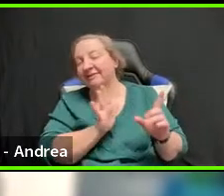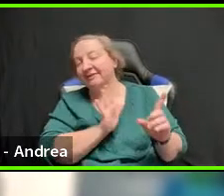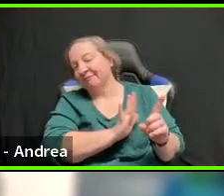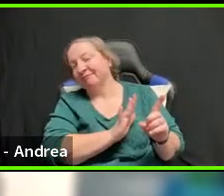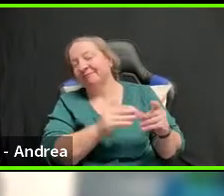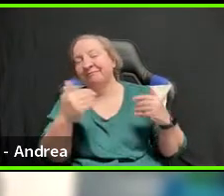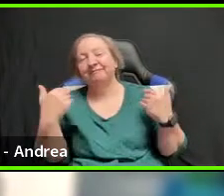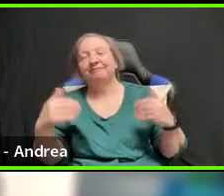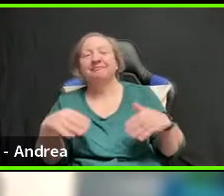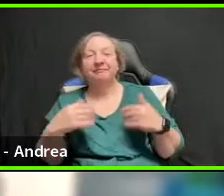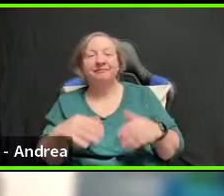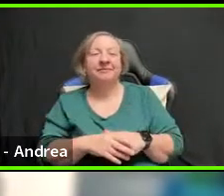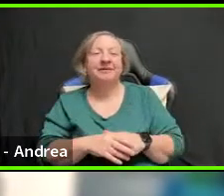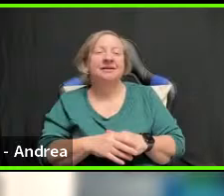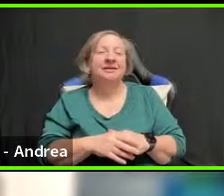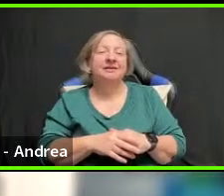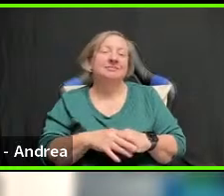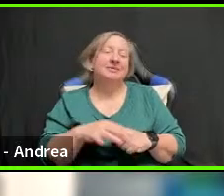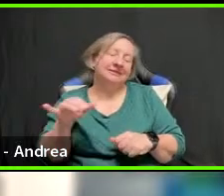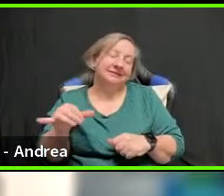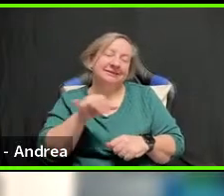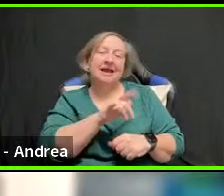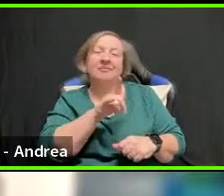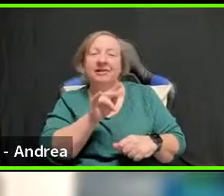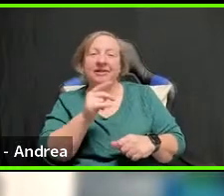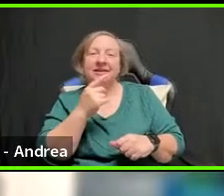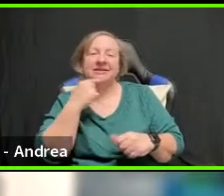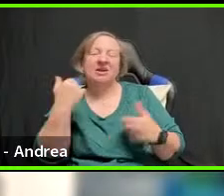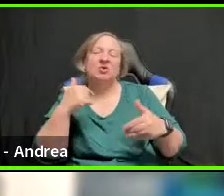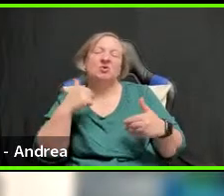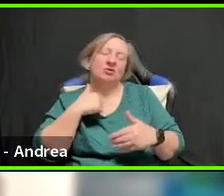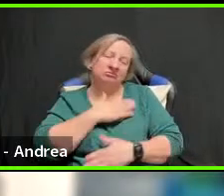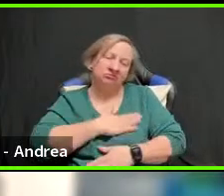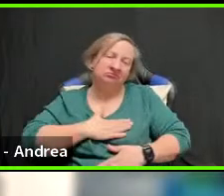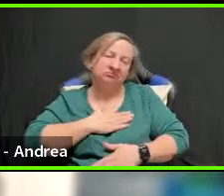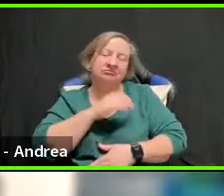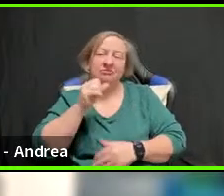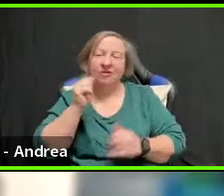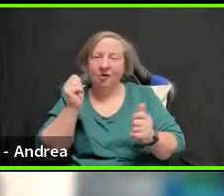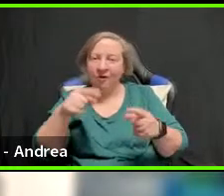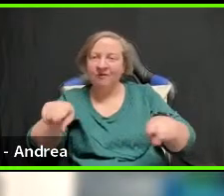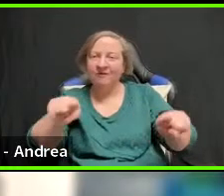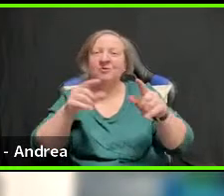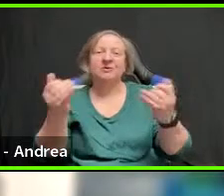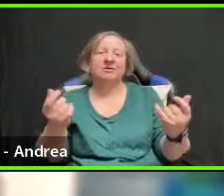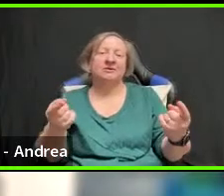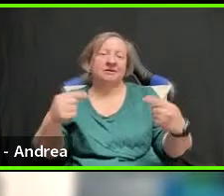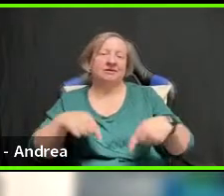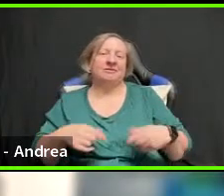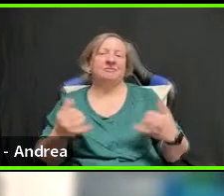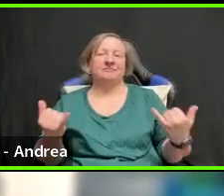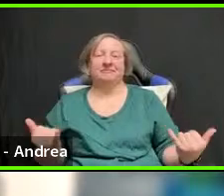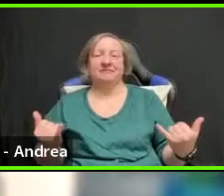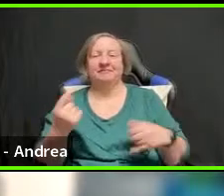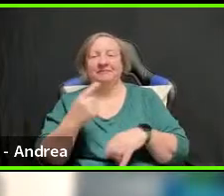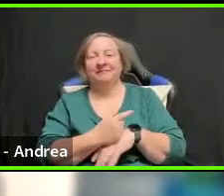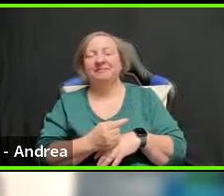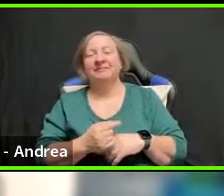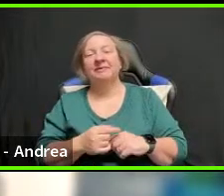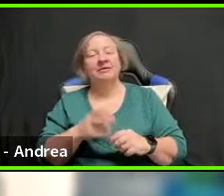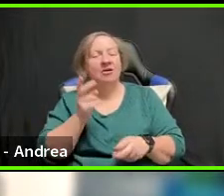just say it's indeed a pleasure to have you all here today. And it's just so hard to believe